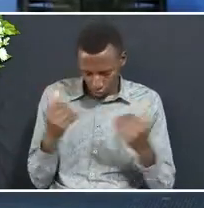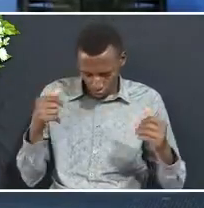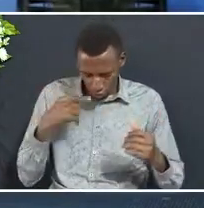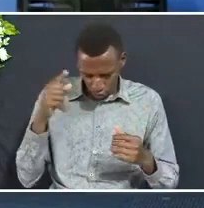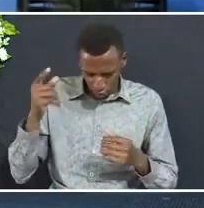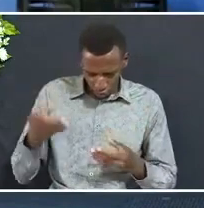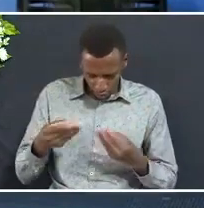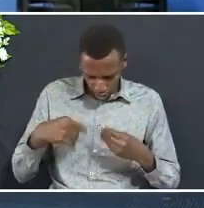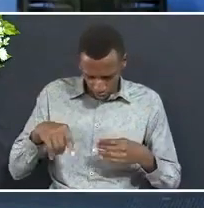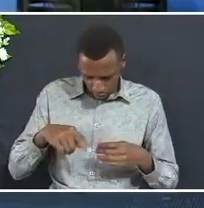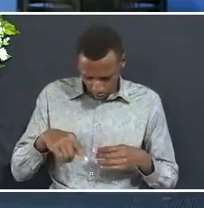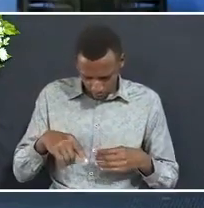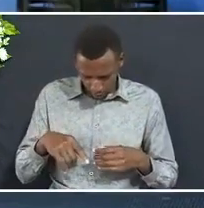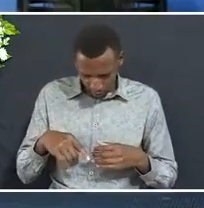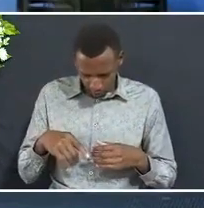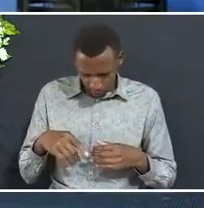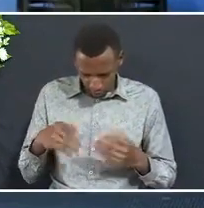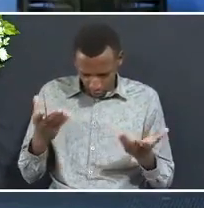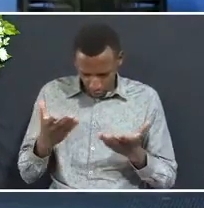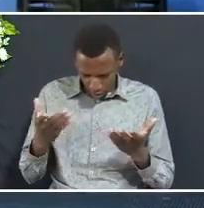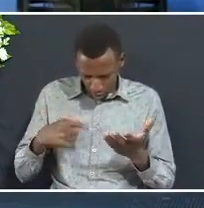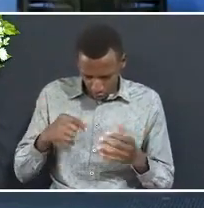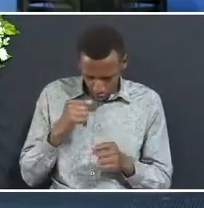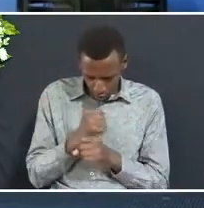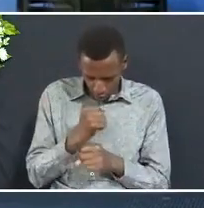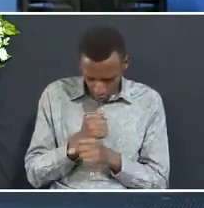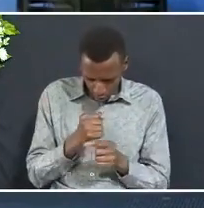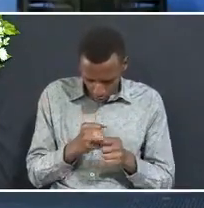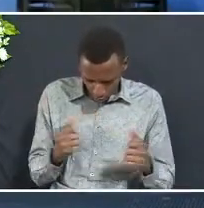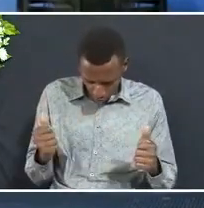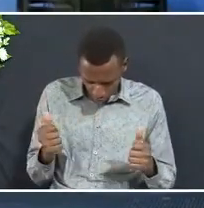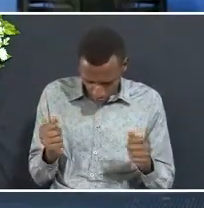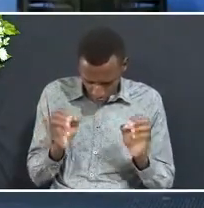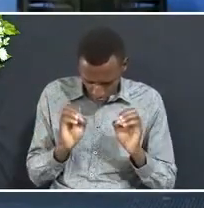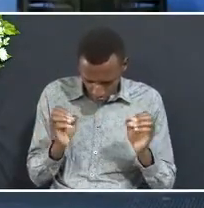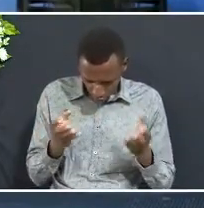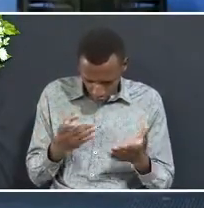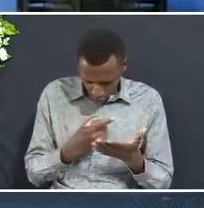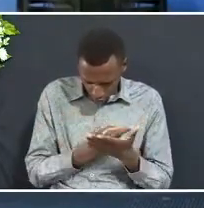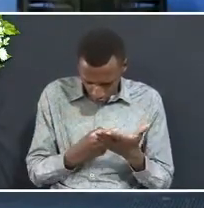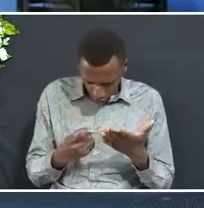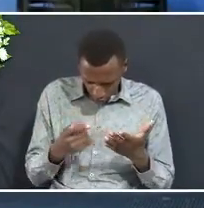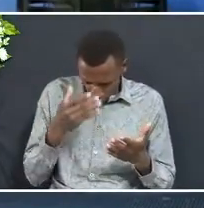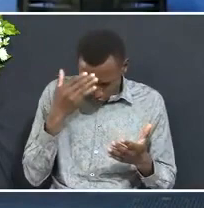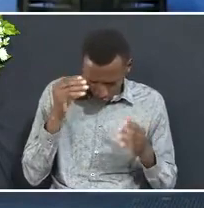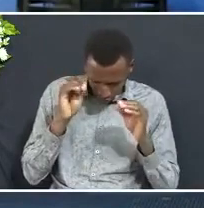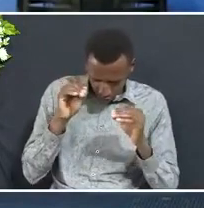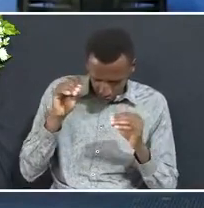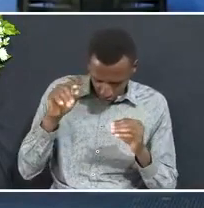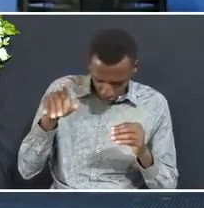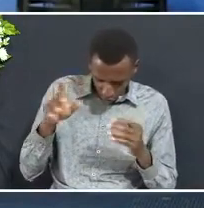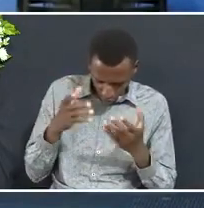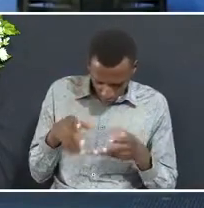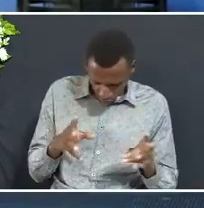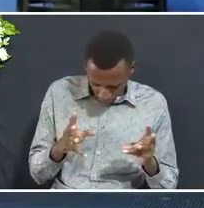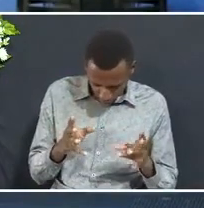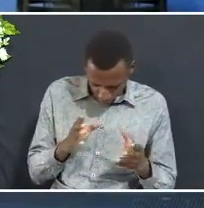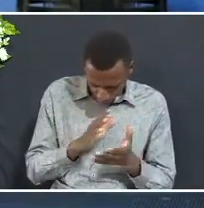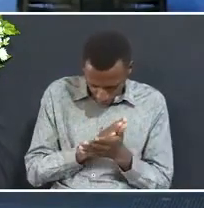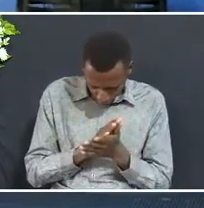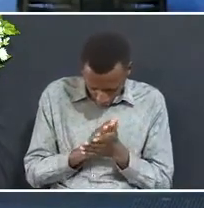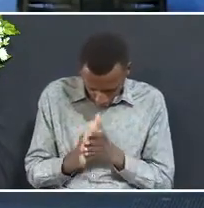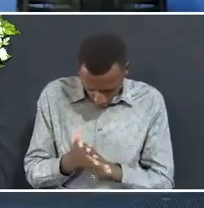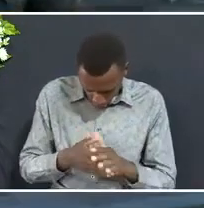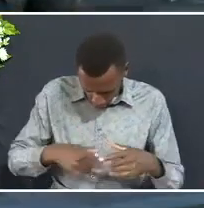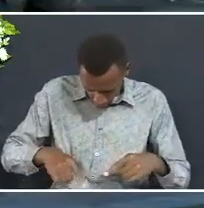us, where we did not do well this week, even to teach them your ways. Forgive us. And